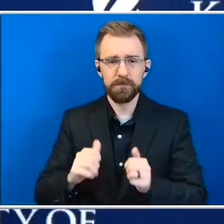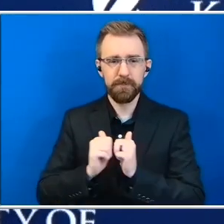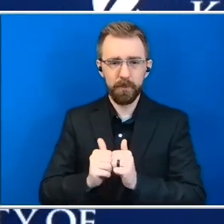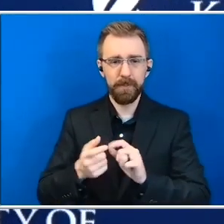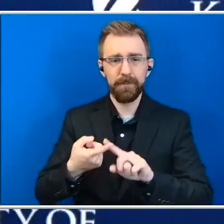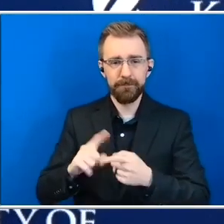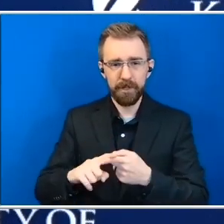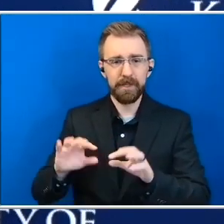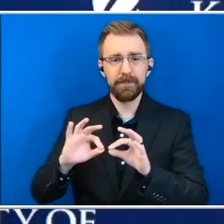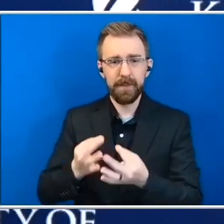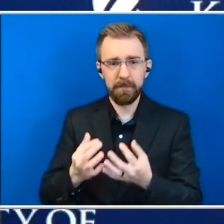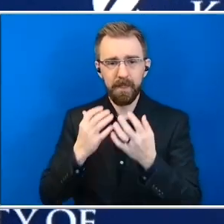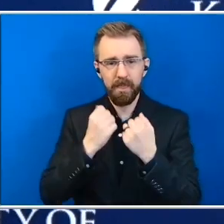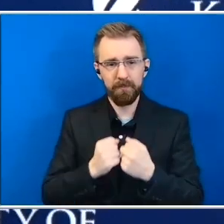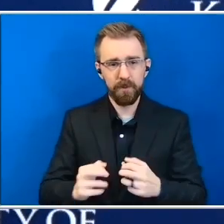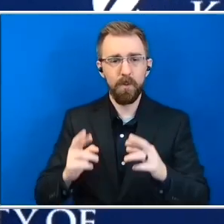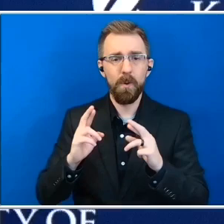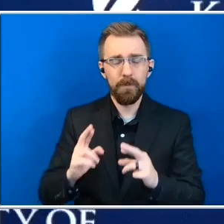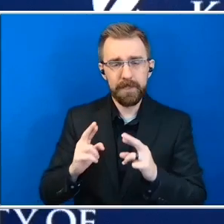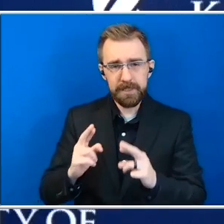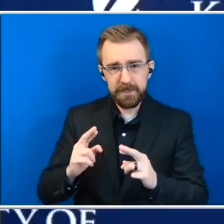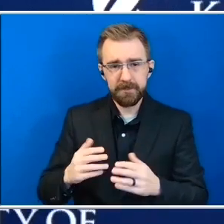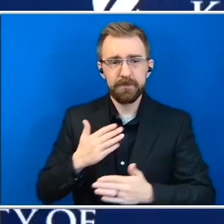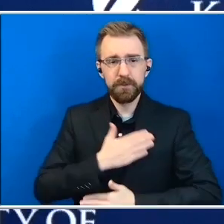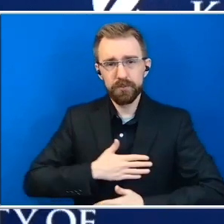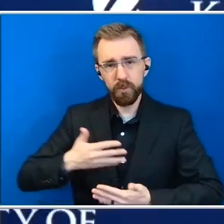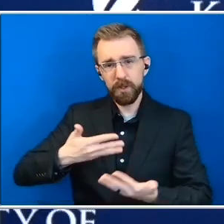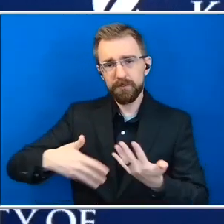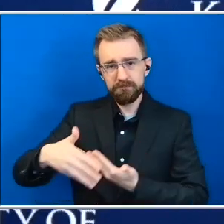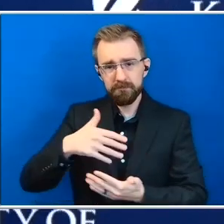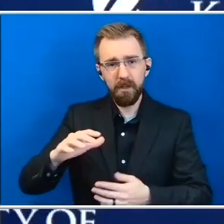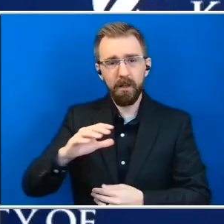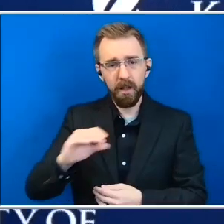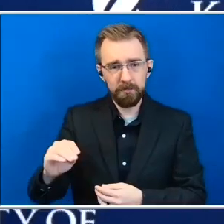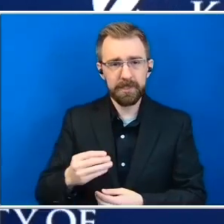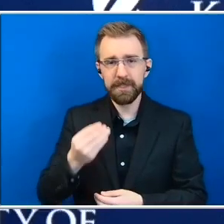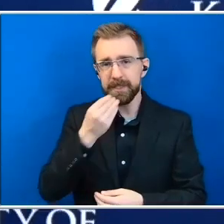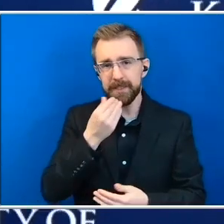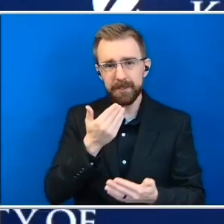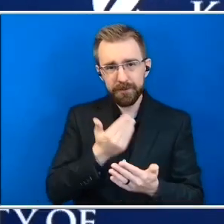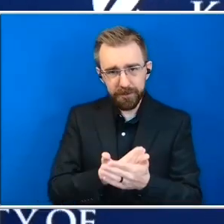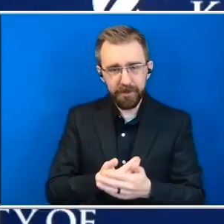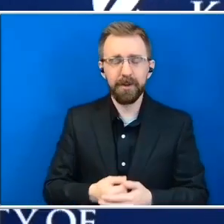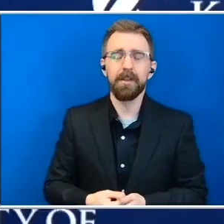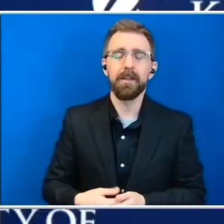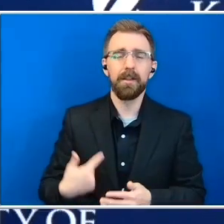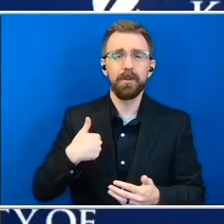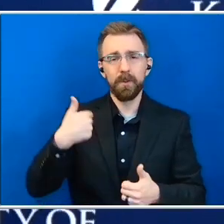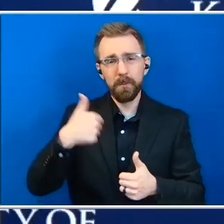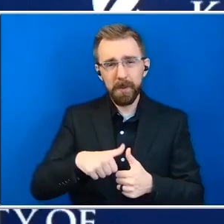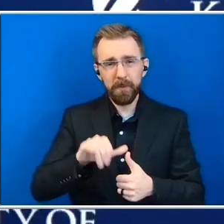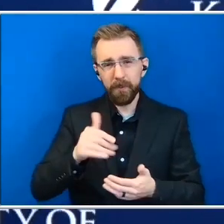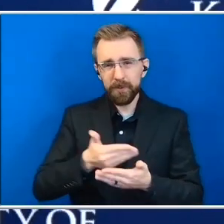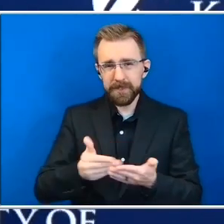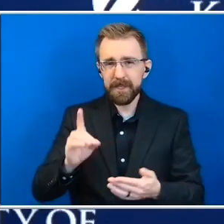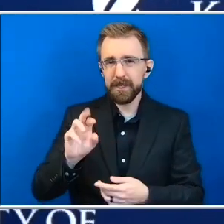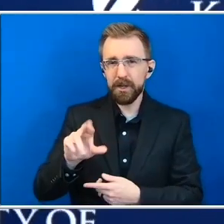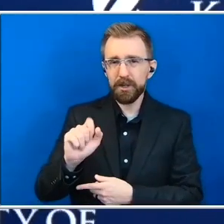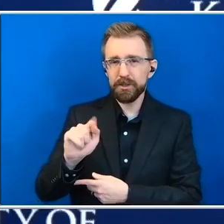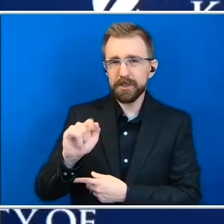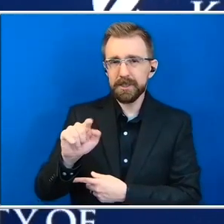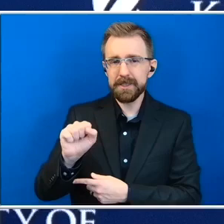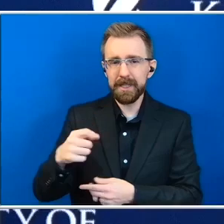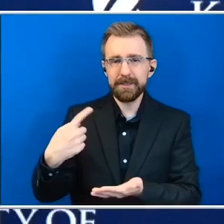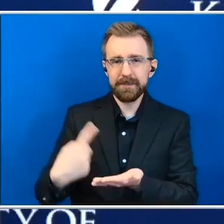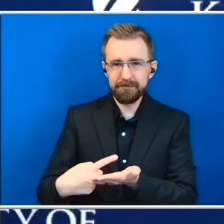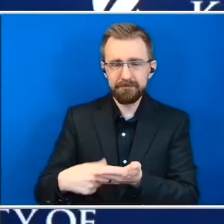ones. Hopefully enjoy each other's company, eat good food. We remember those things that Dr. Seitz has talked about to help protect you and your